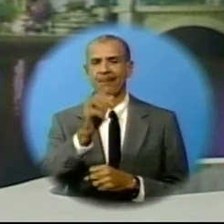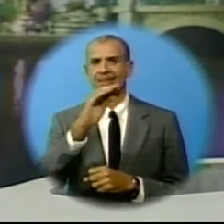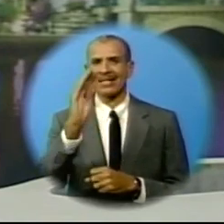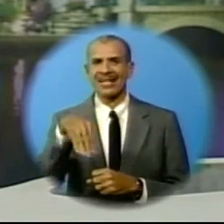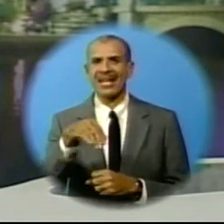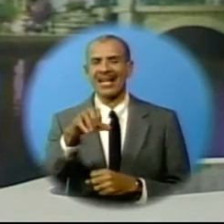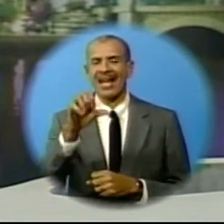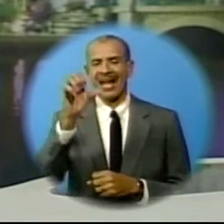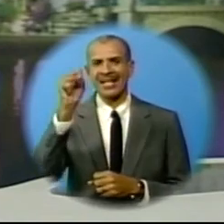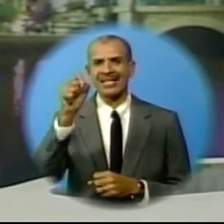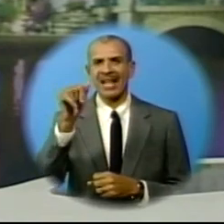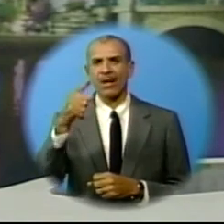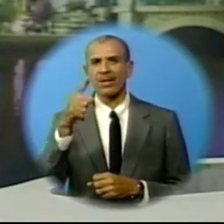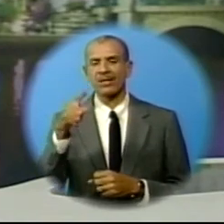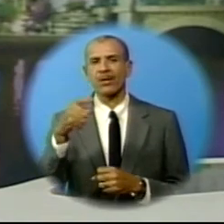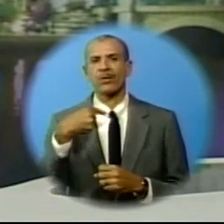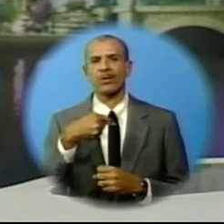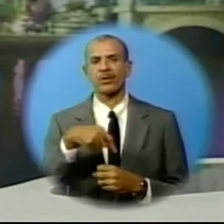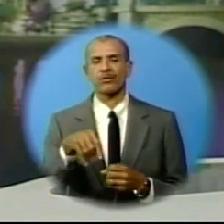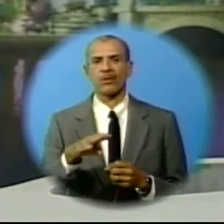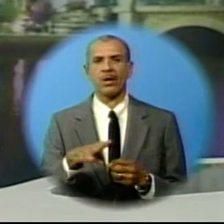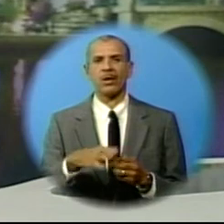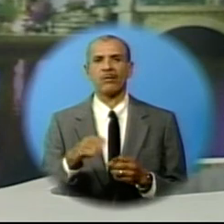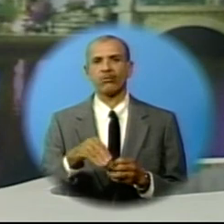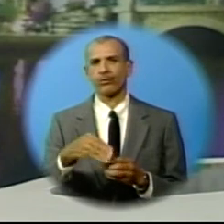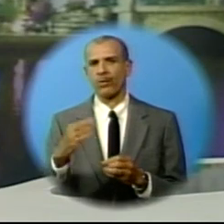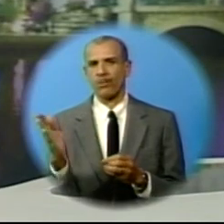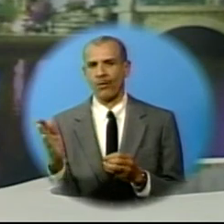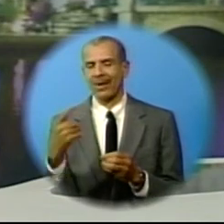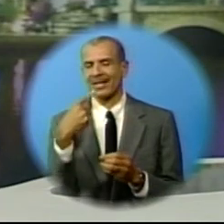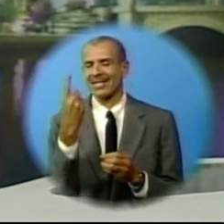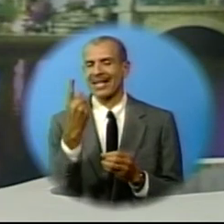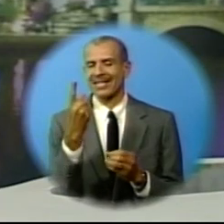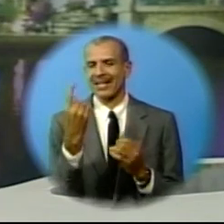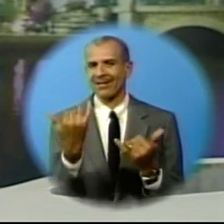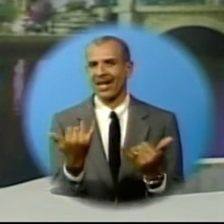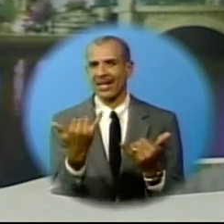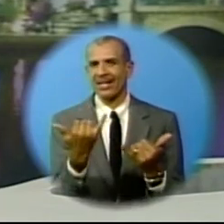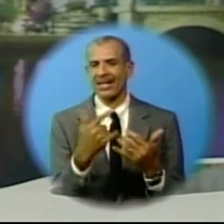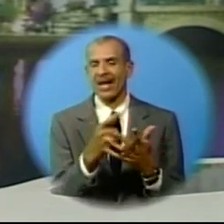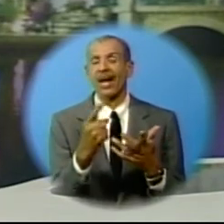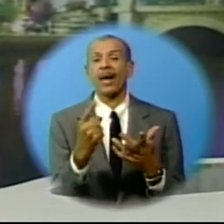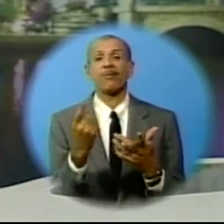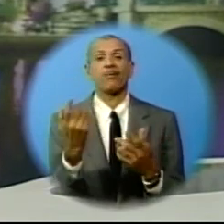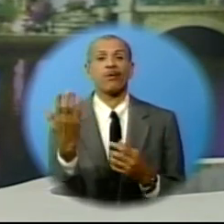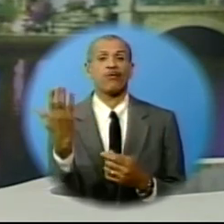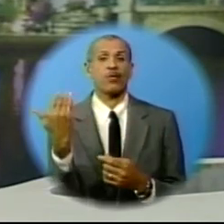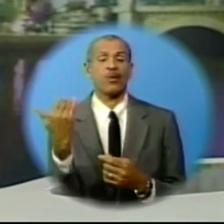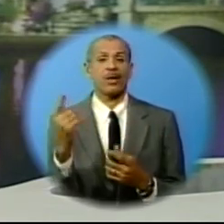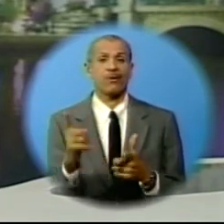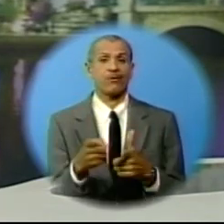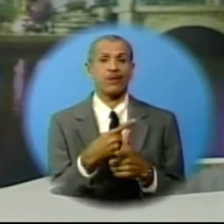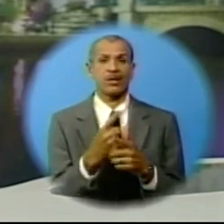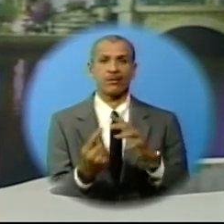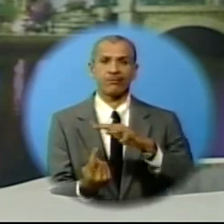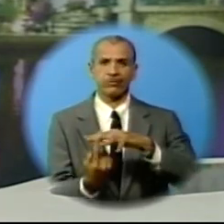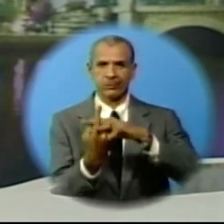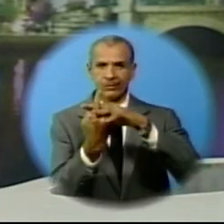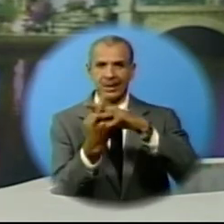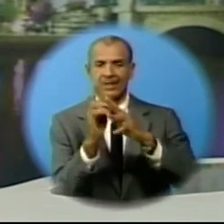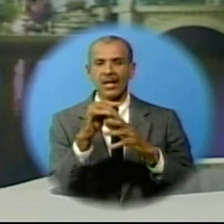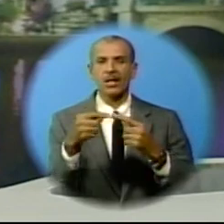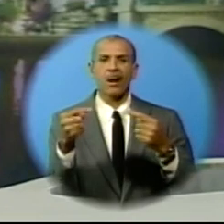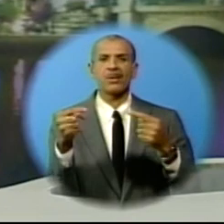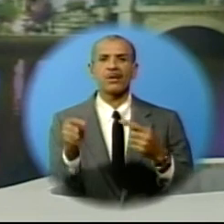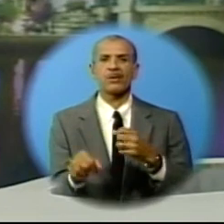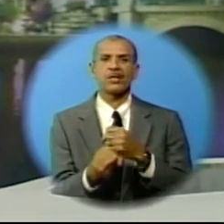parliamentarian salaries that was voluntarily removed. He charges that at the time the issue first came up, the opposition said it would